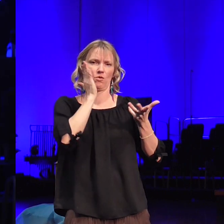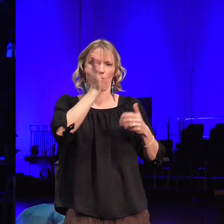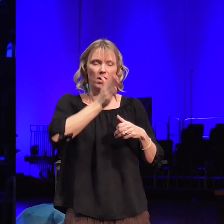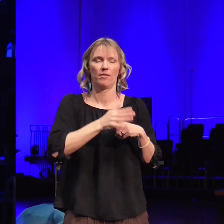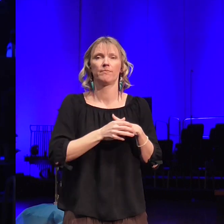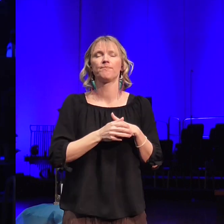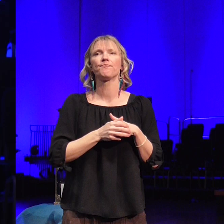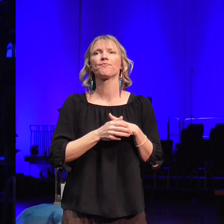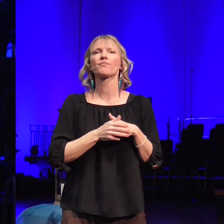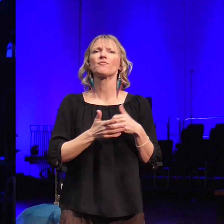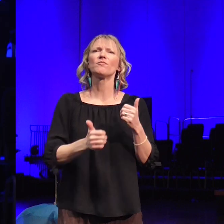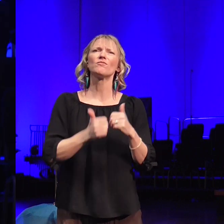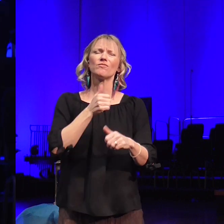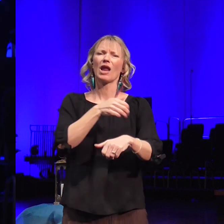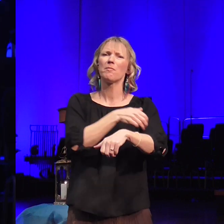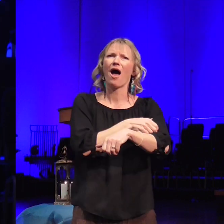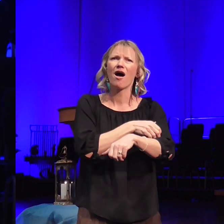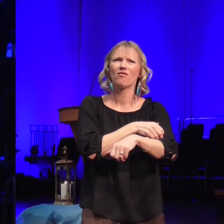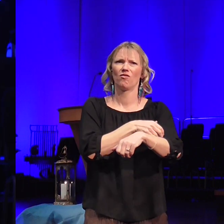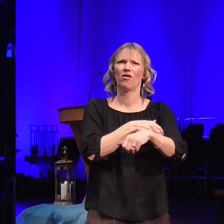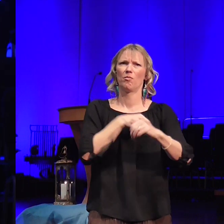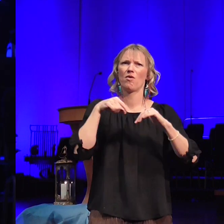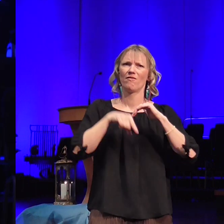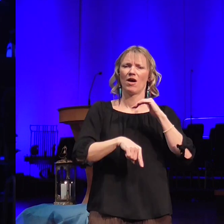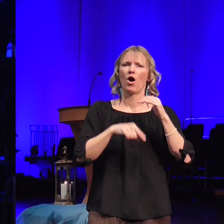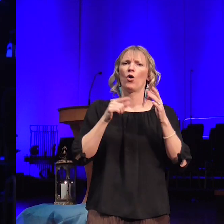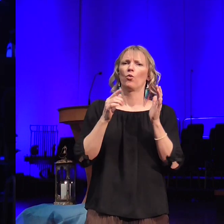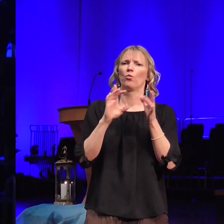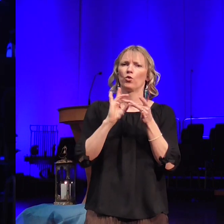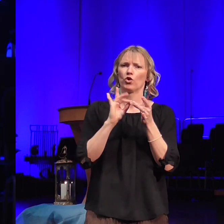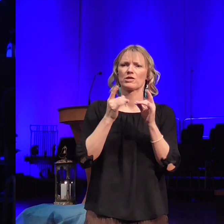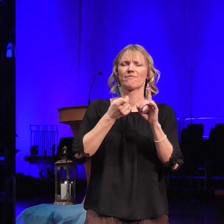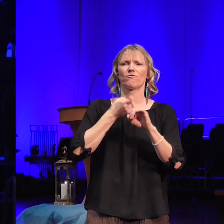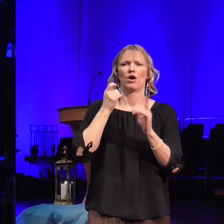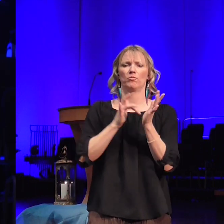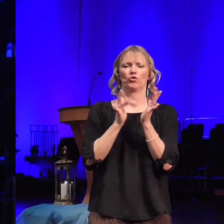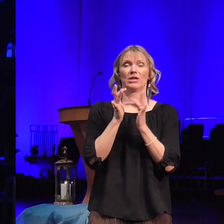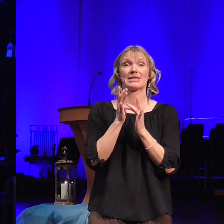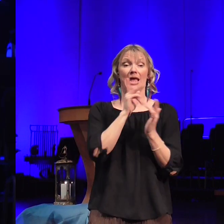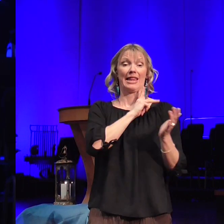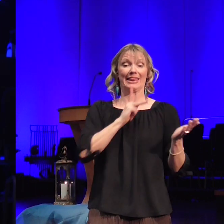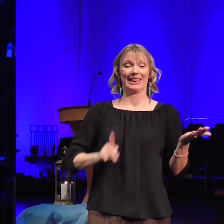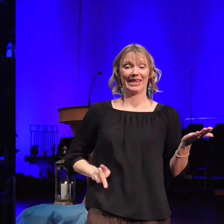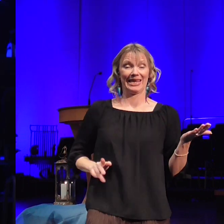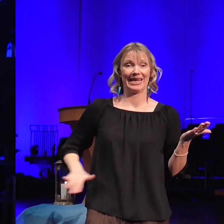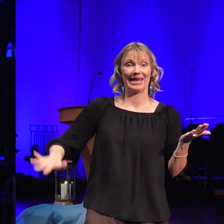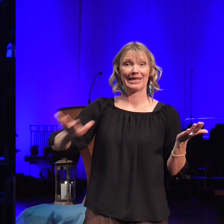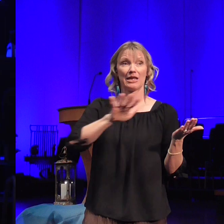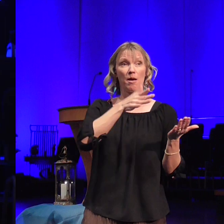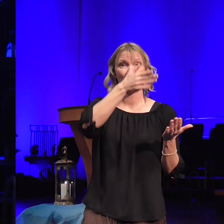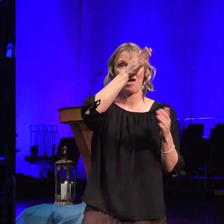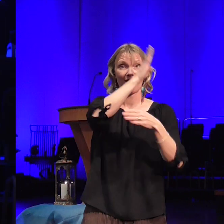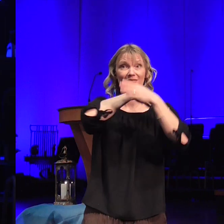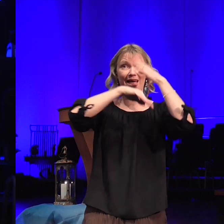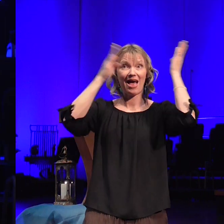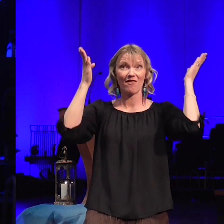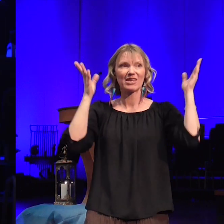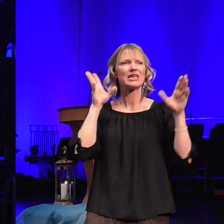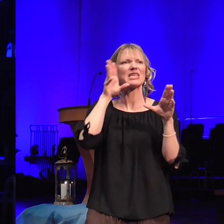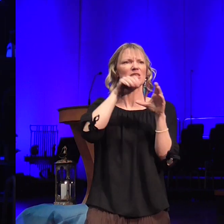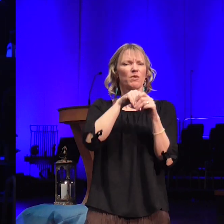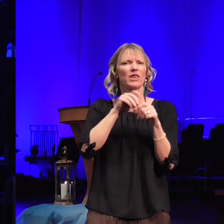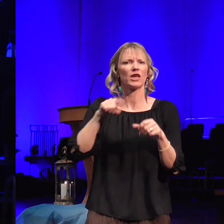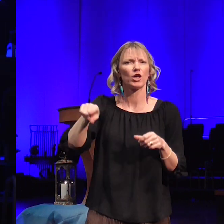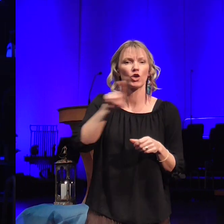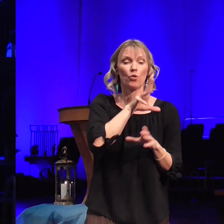most powerful and profound words of Jesus, that the kingdom of heaven is within you. It's within each and every